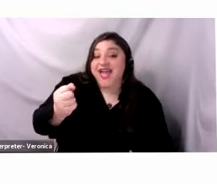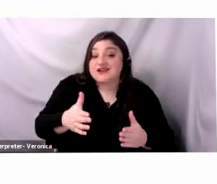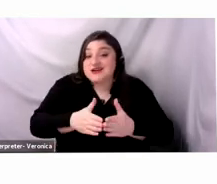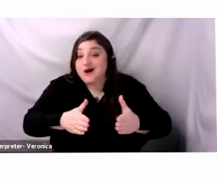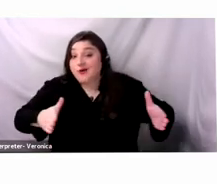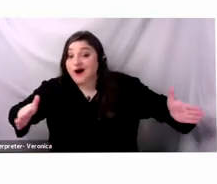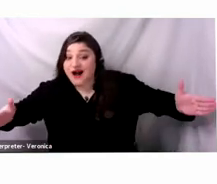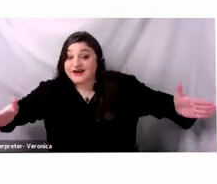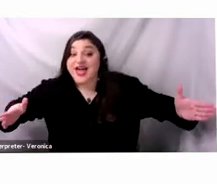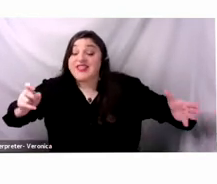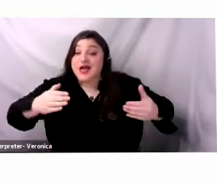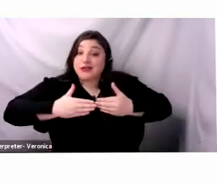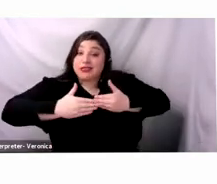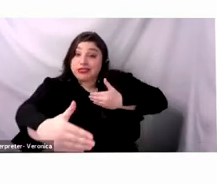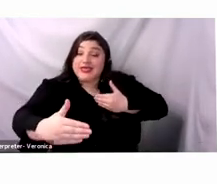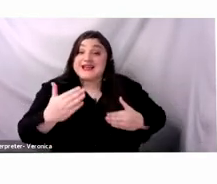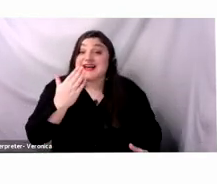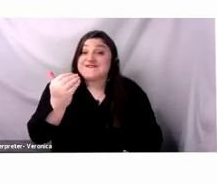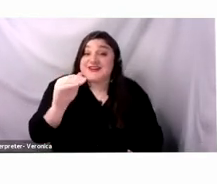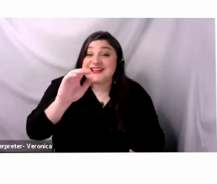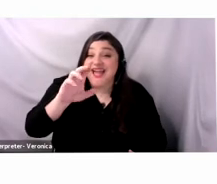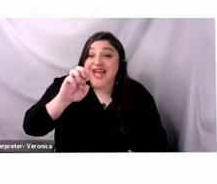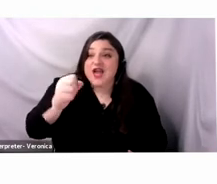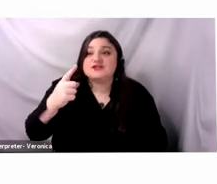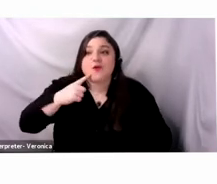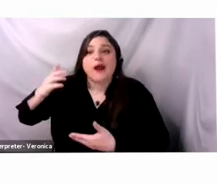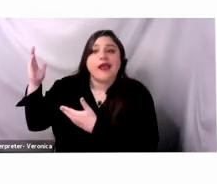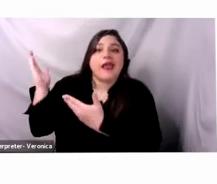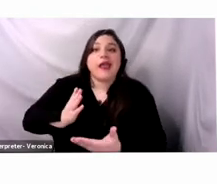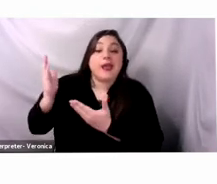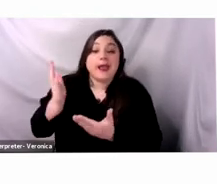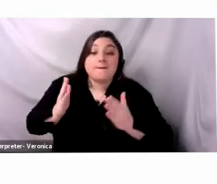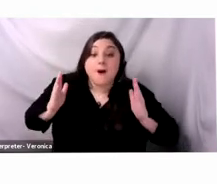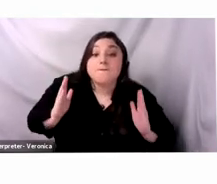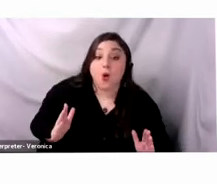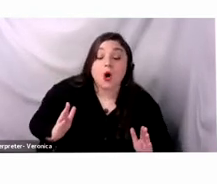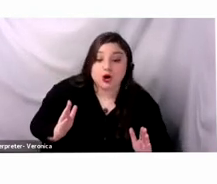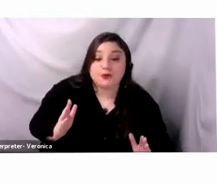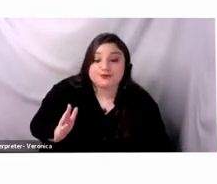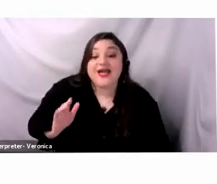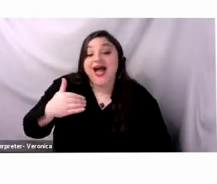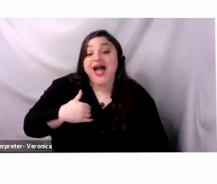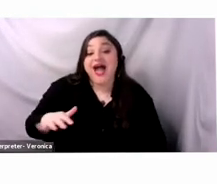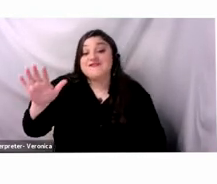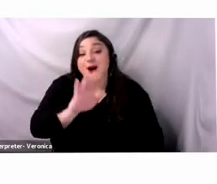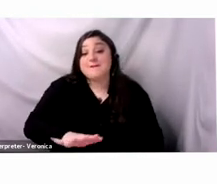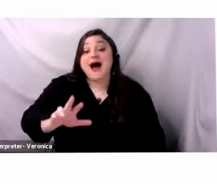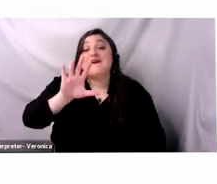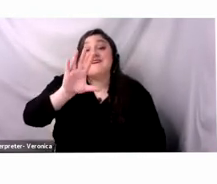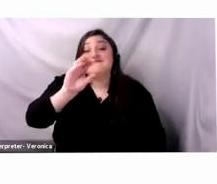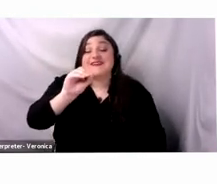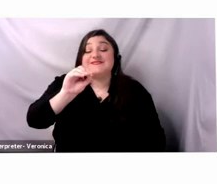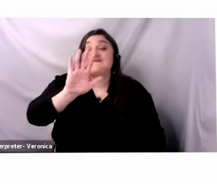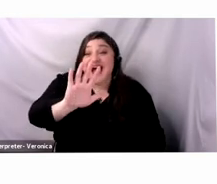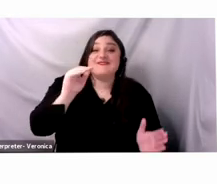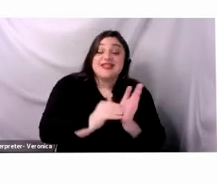15 acres. There are at least 5,000 registered stalls and an estimated 30,000 people work here. There are, of course, people buying